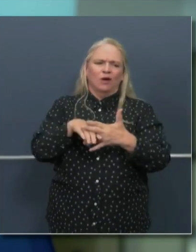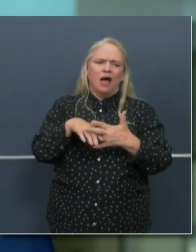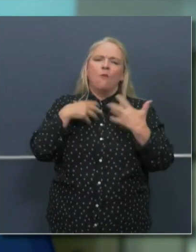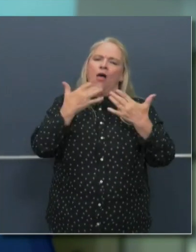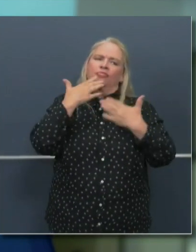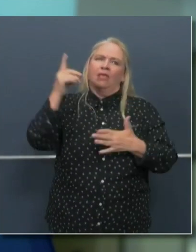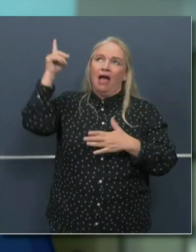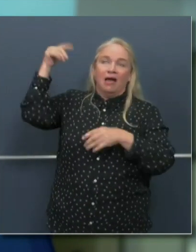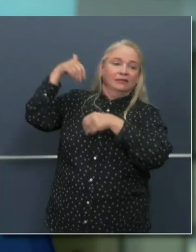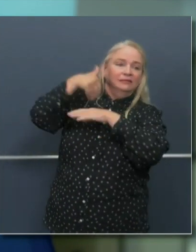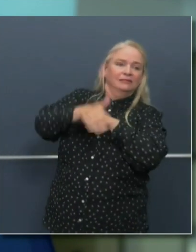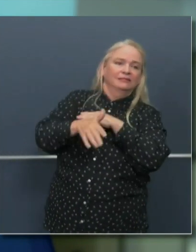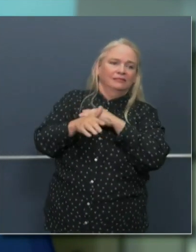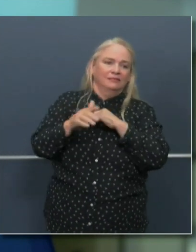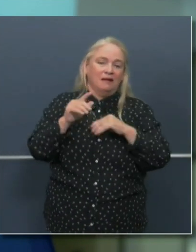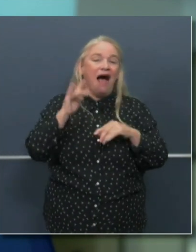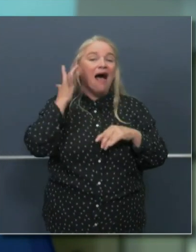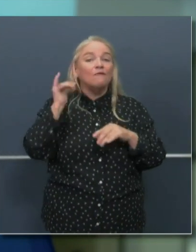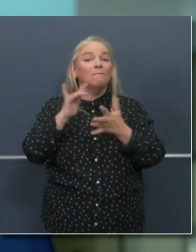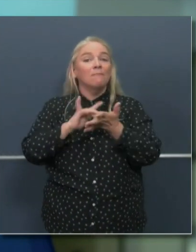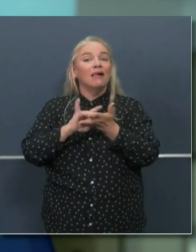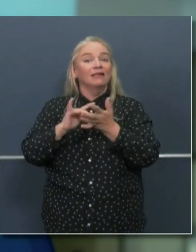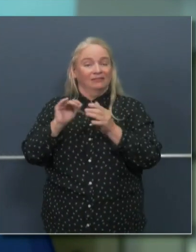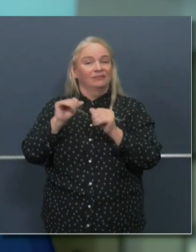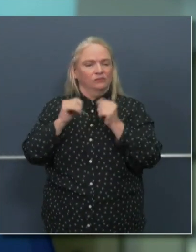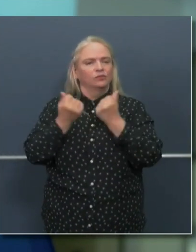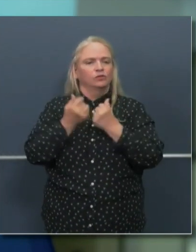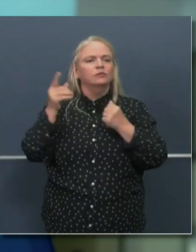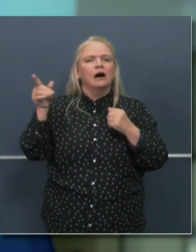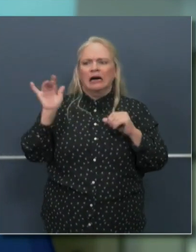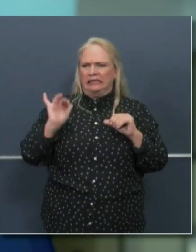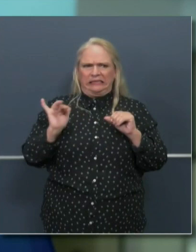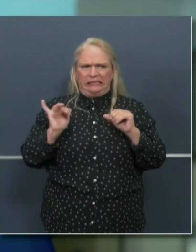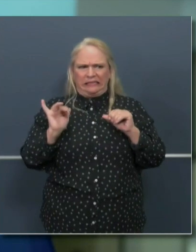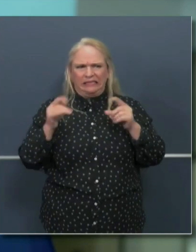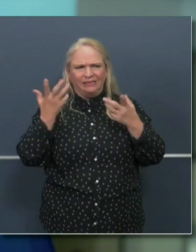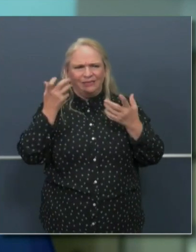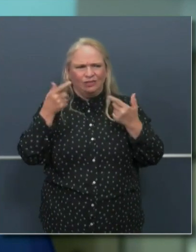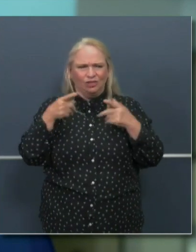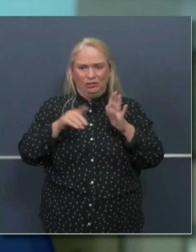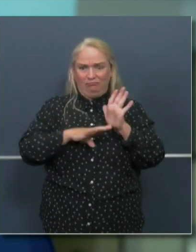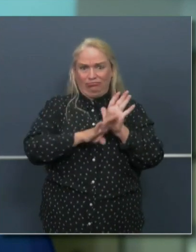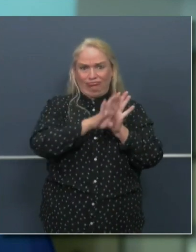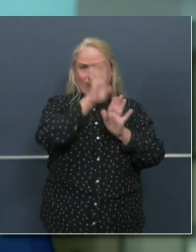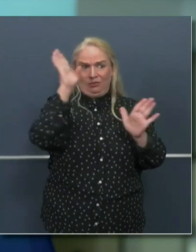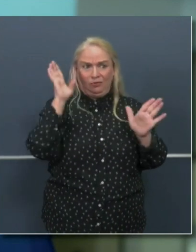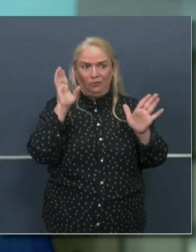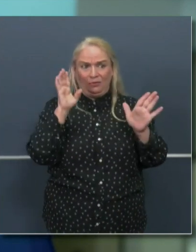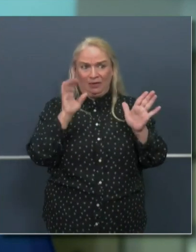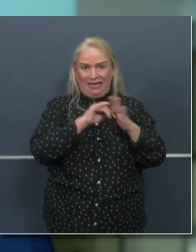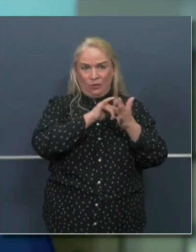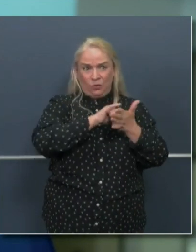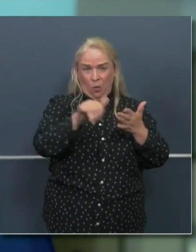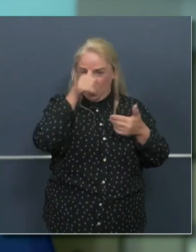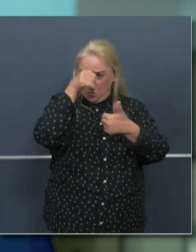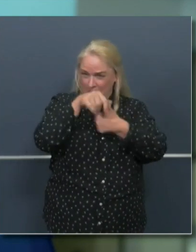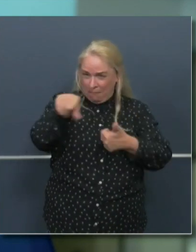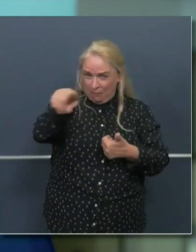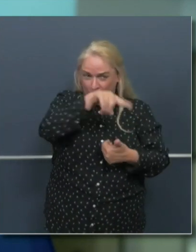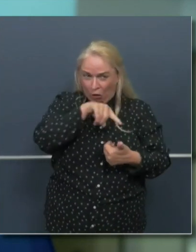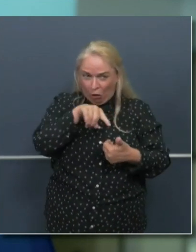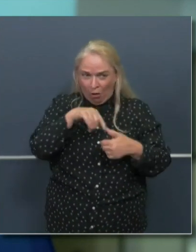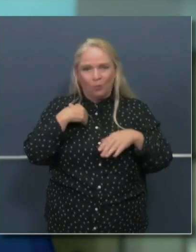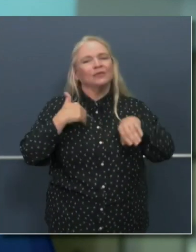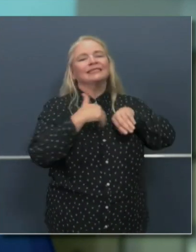doctors, they had sent a team of folks to New York during the peak of the pandemic and the challenges they were experiencing, not only to provide support